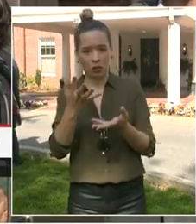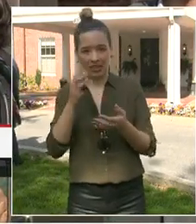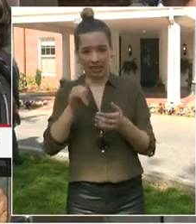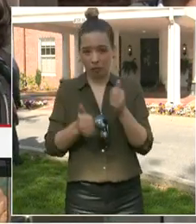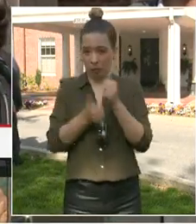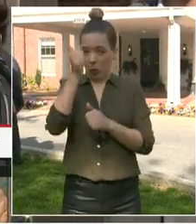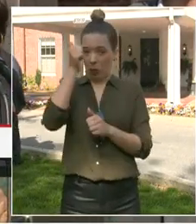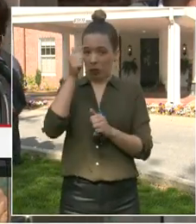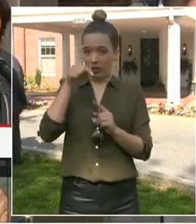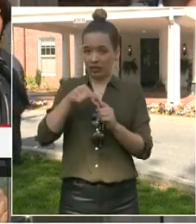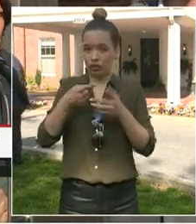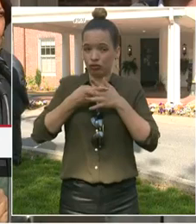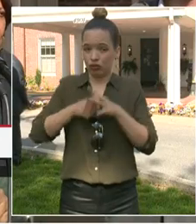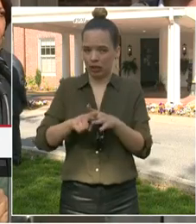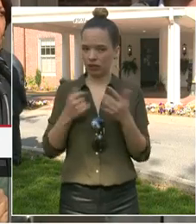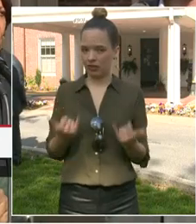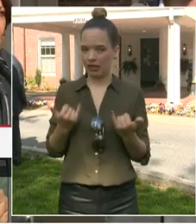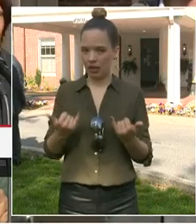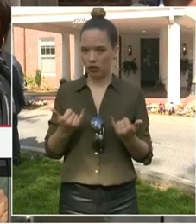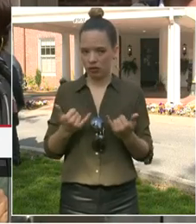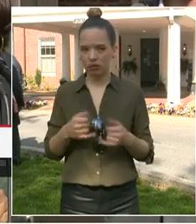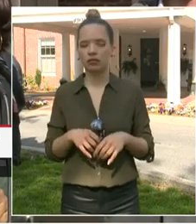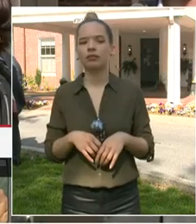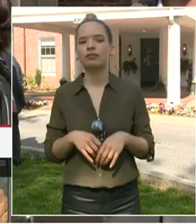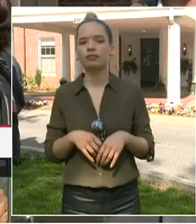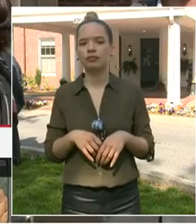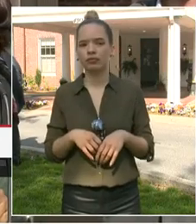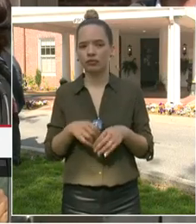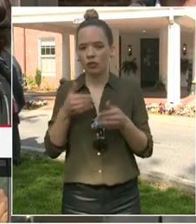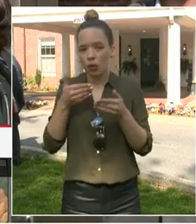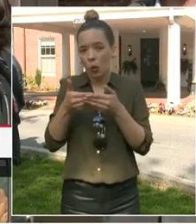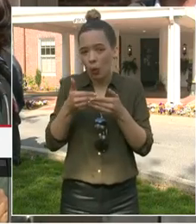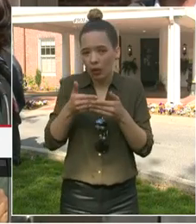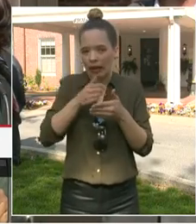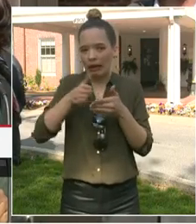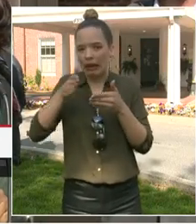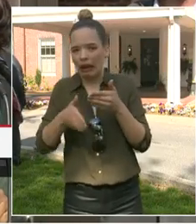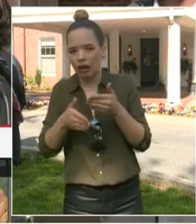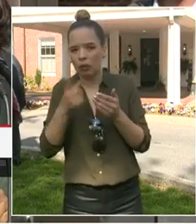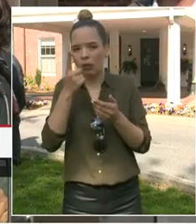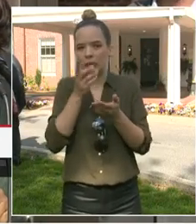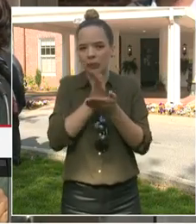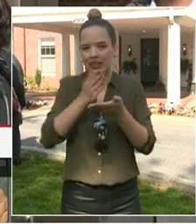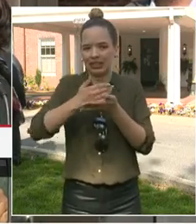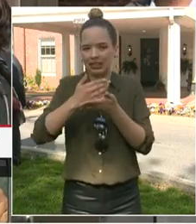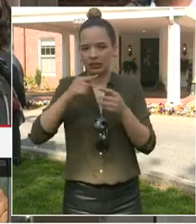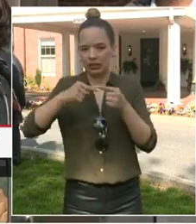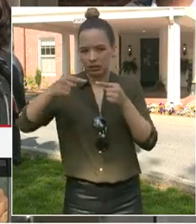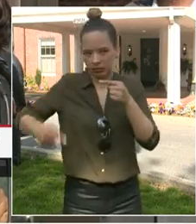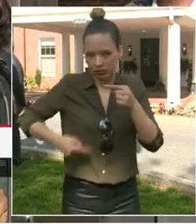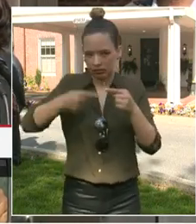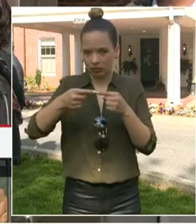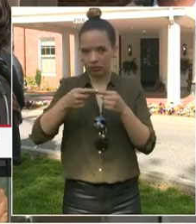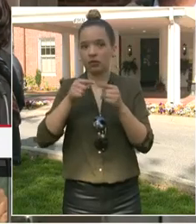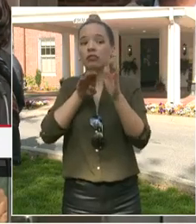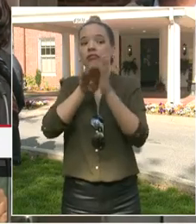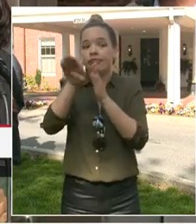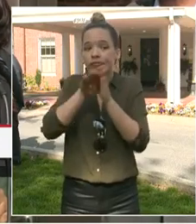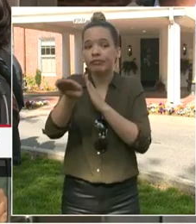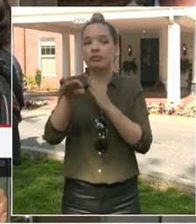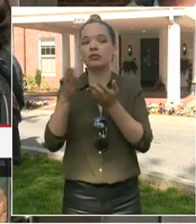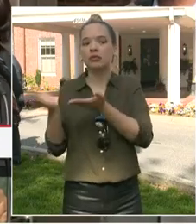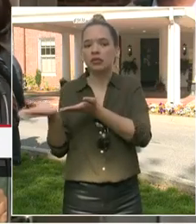now, which is we're getting to the end of one budget cycle, developing and delivering recommendations